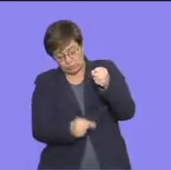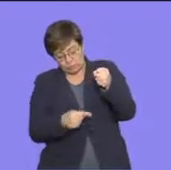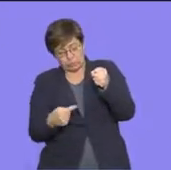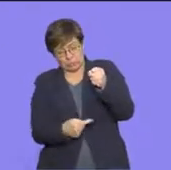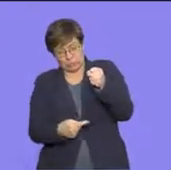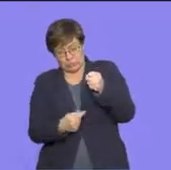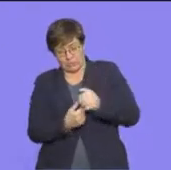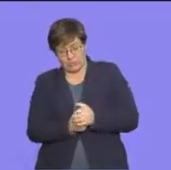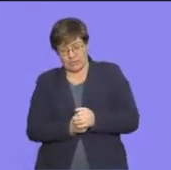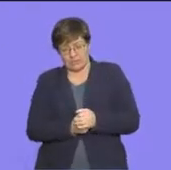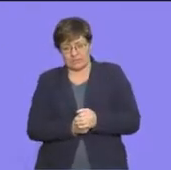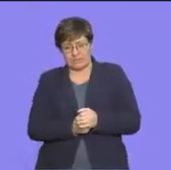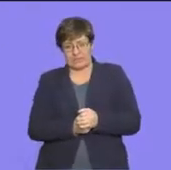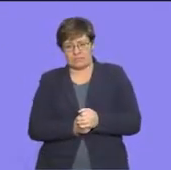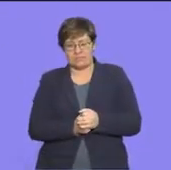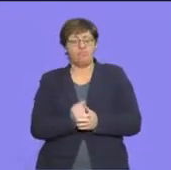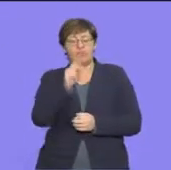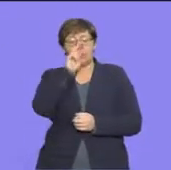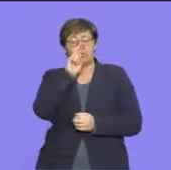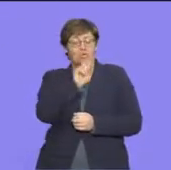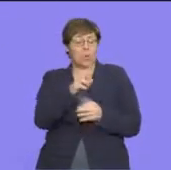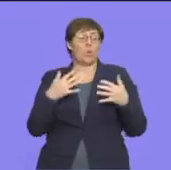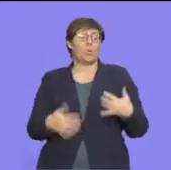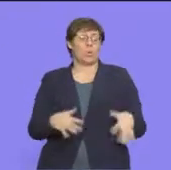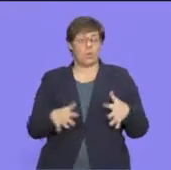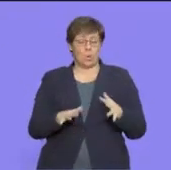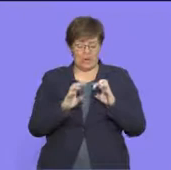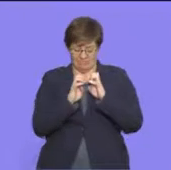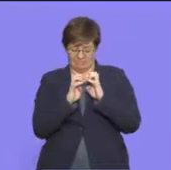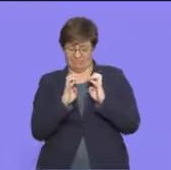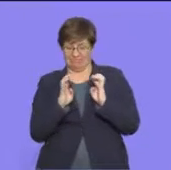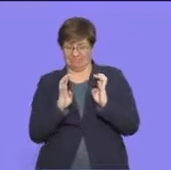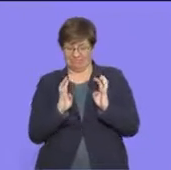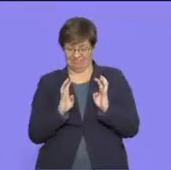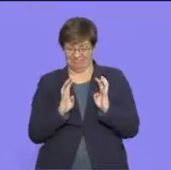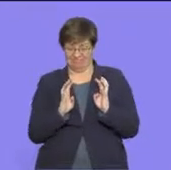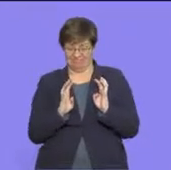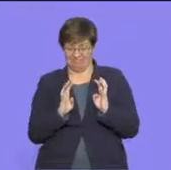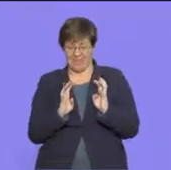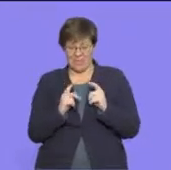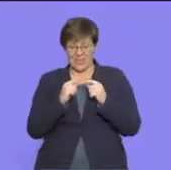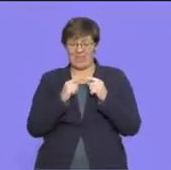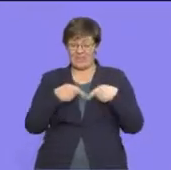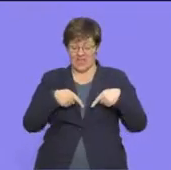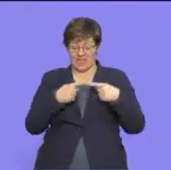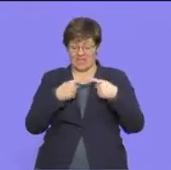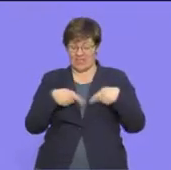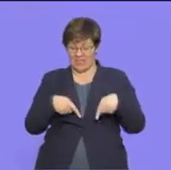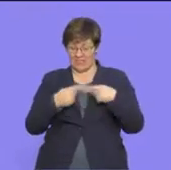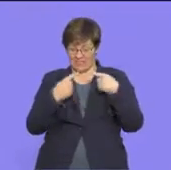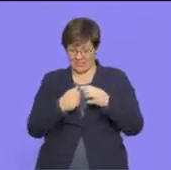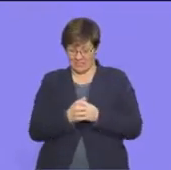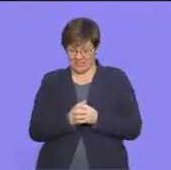bottom. Now you guys saw those awesome cords, those tendinous cords with their valves. So what happens